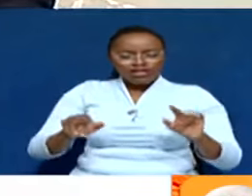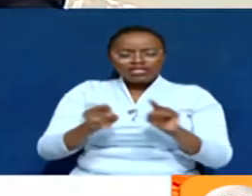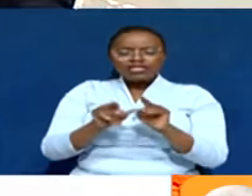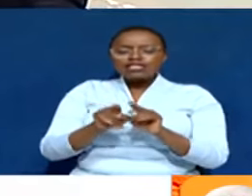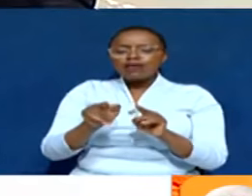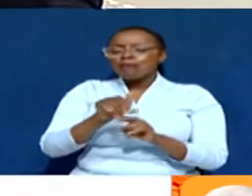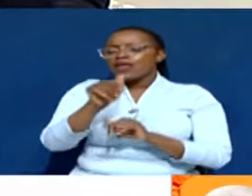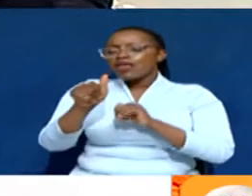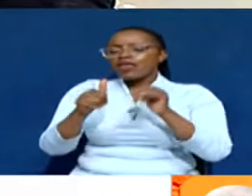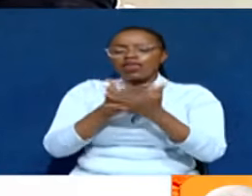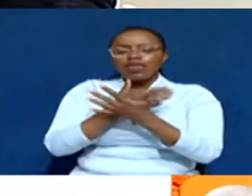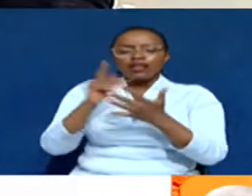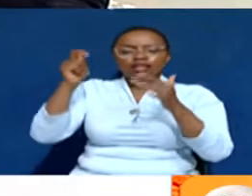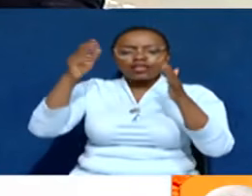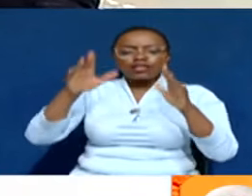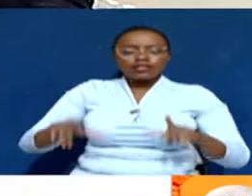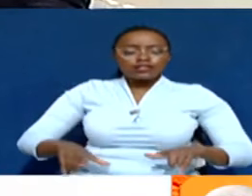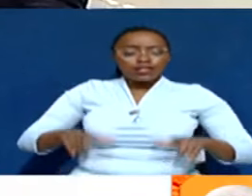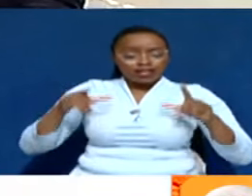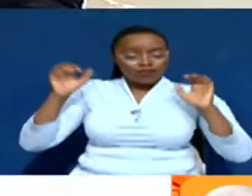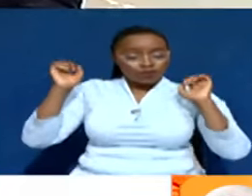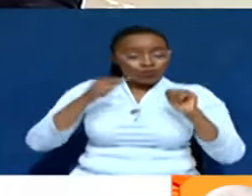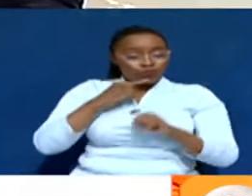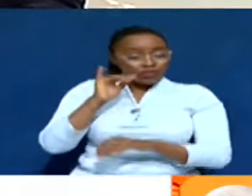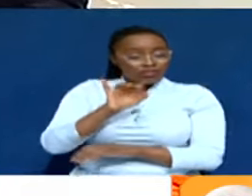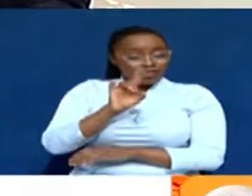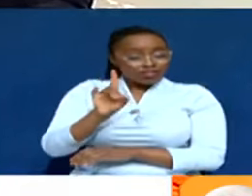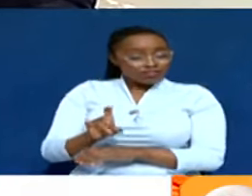any life of any Kenyan anywhere?